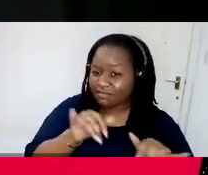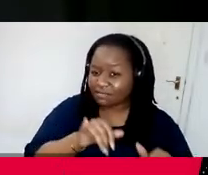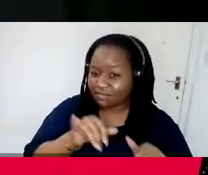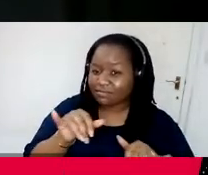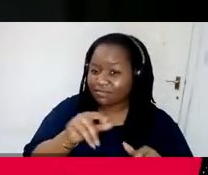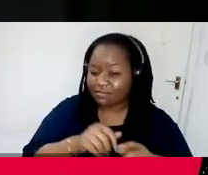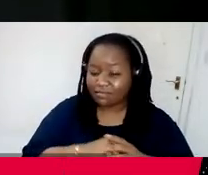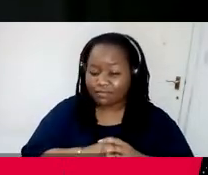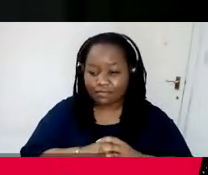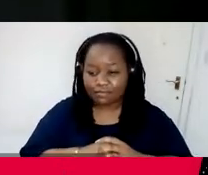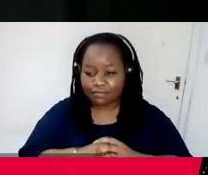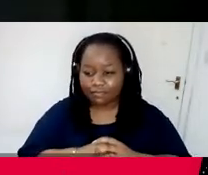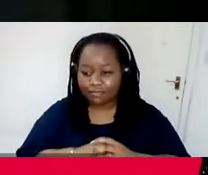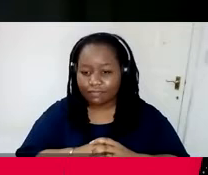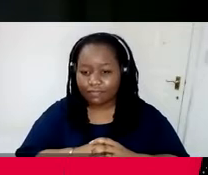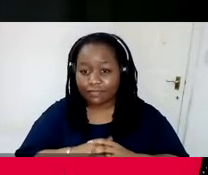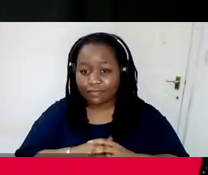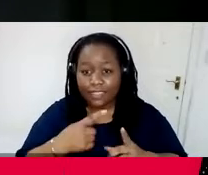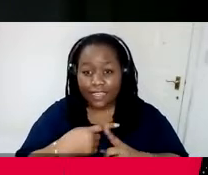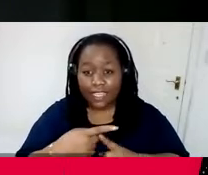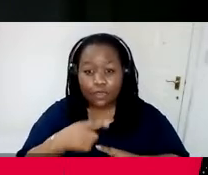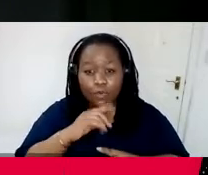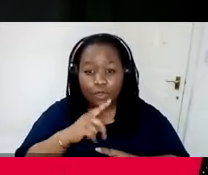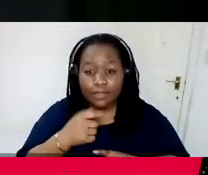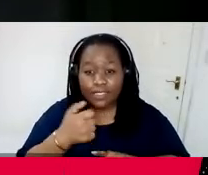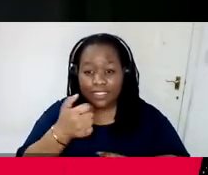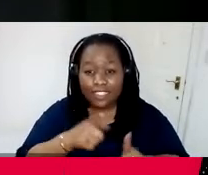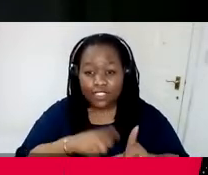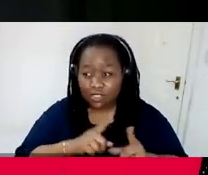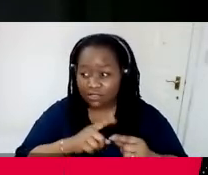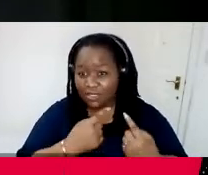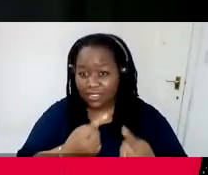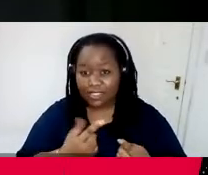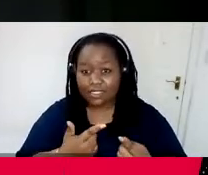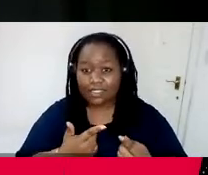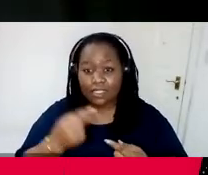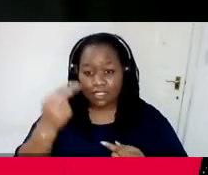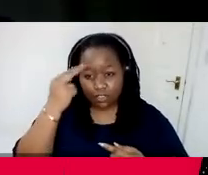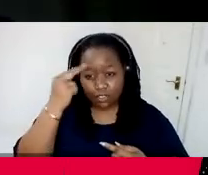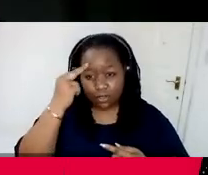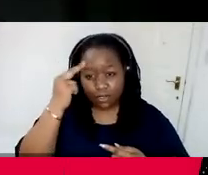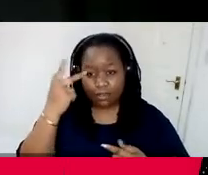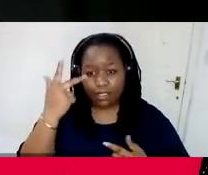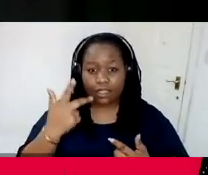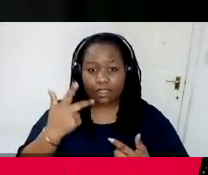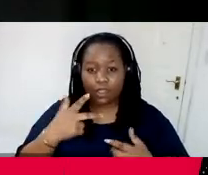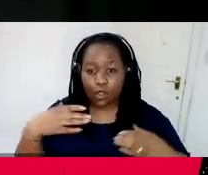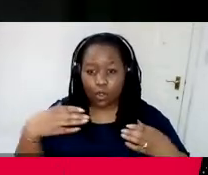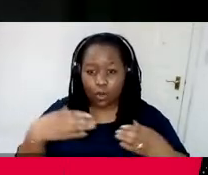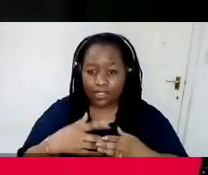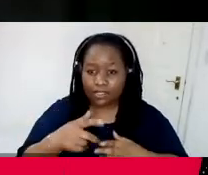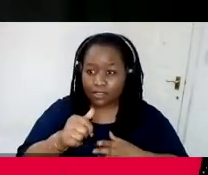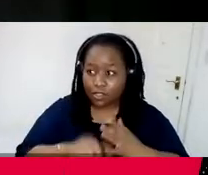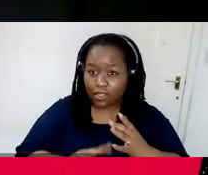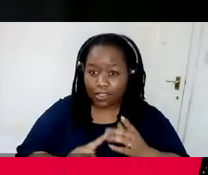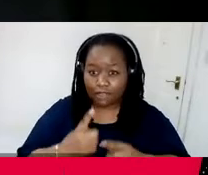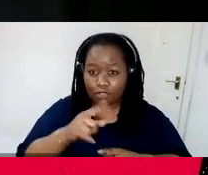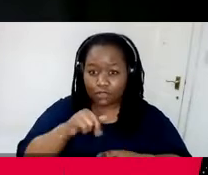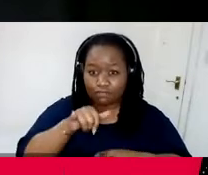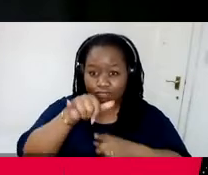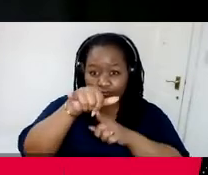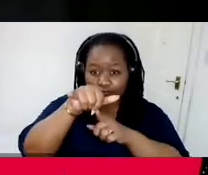So next week's going to mark 6 years since a Saudi Arabian-led coalition launched its first bombing attacks on